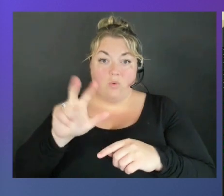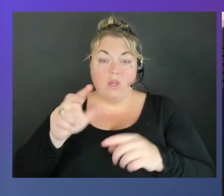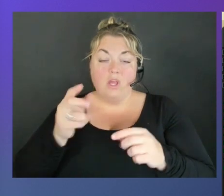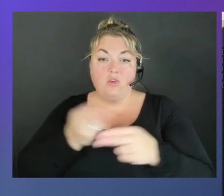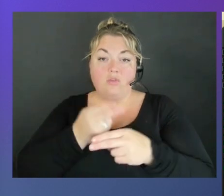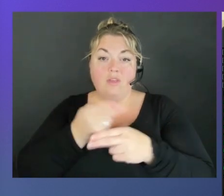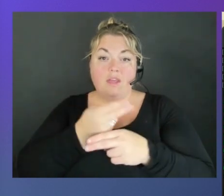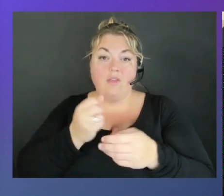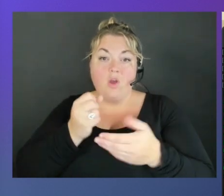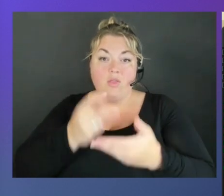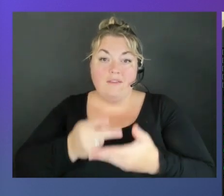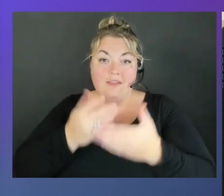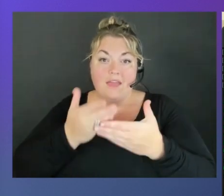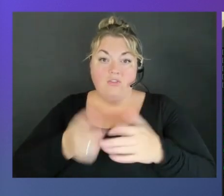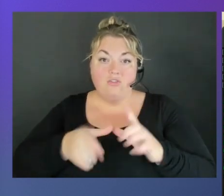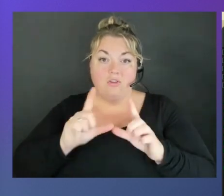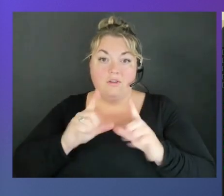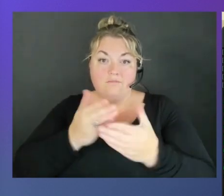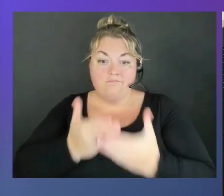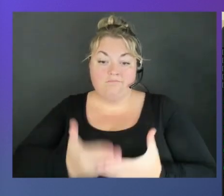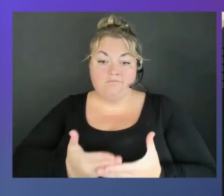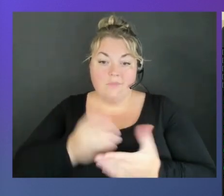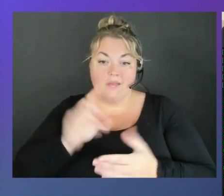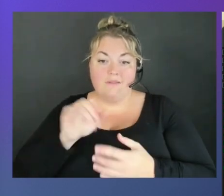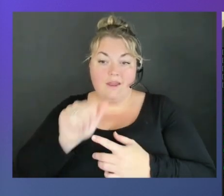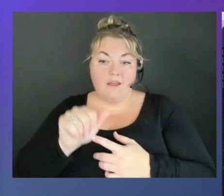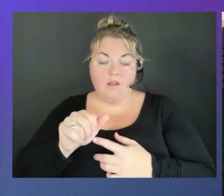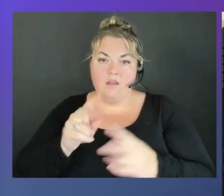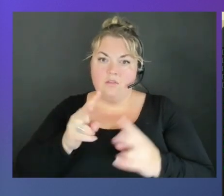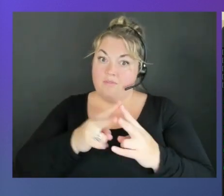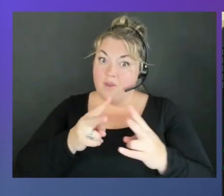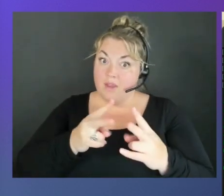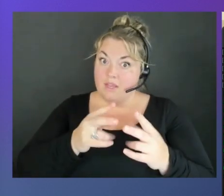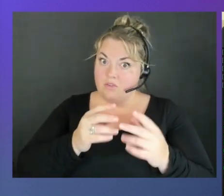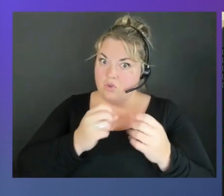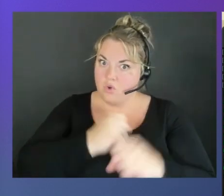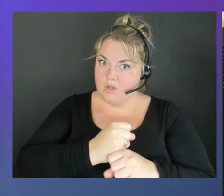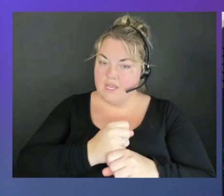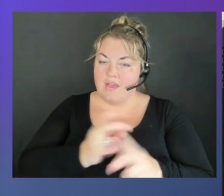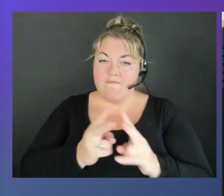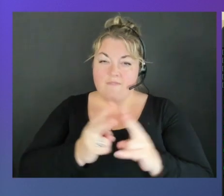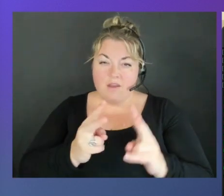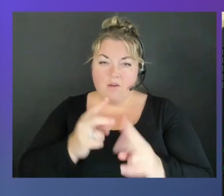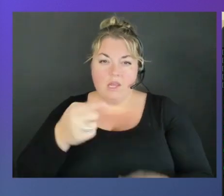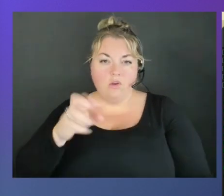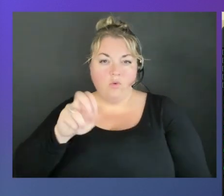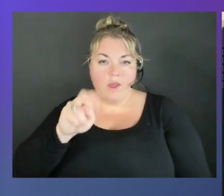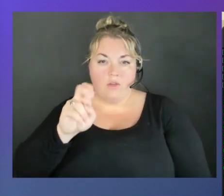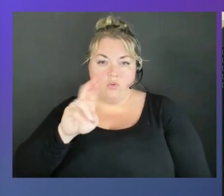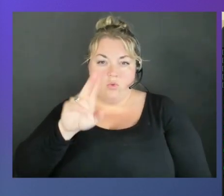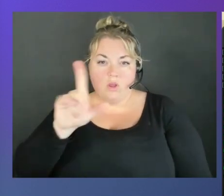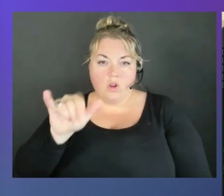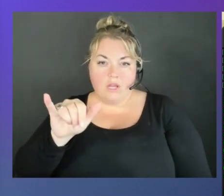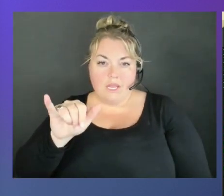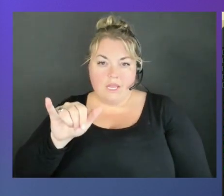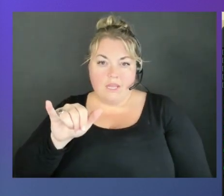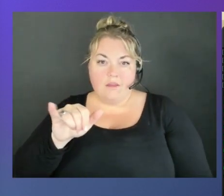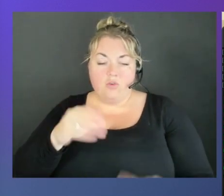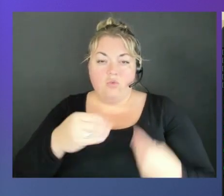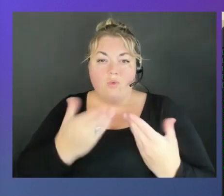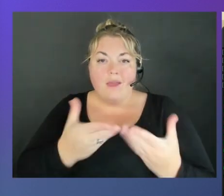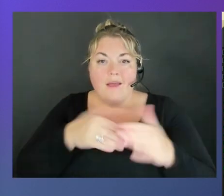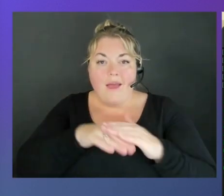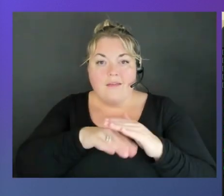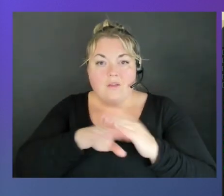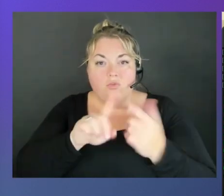to use this sort of process to very securely and very granularly grant access to that machine to perform those actions.